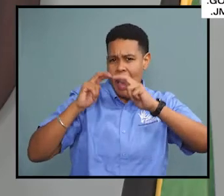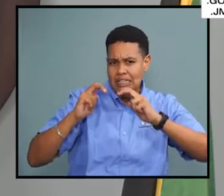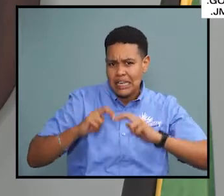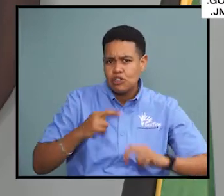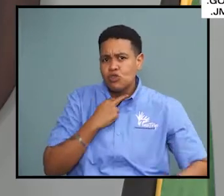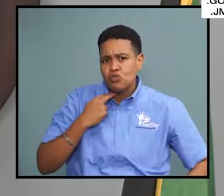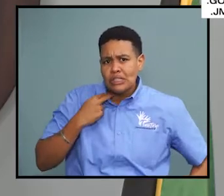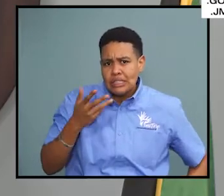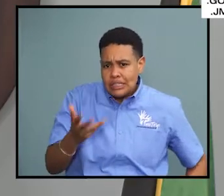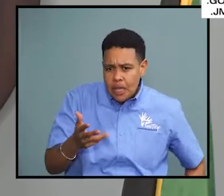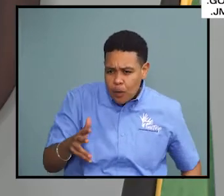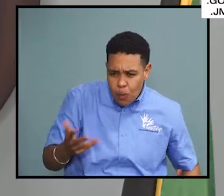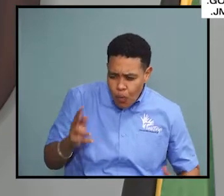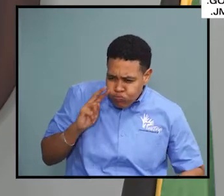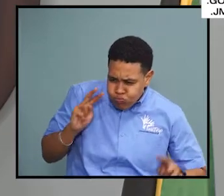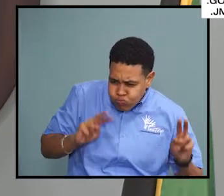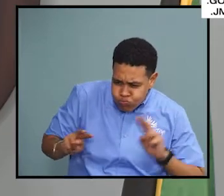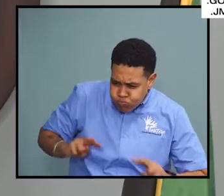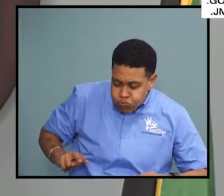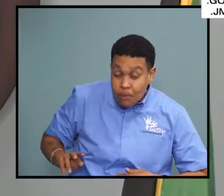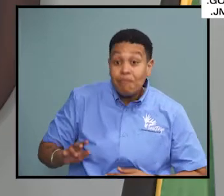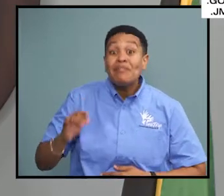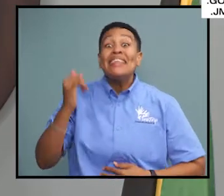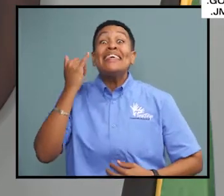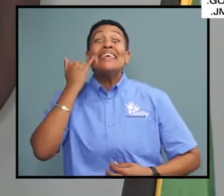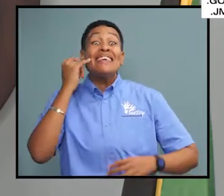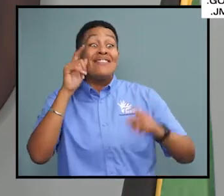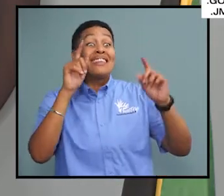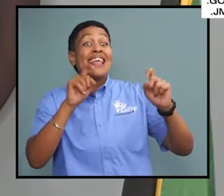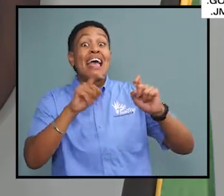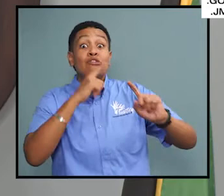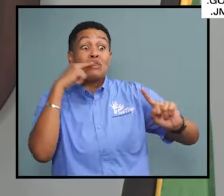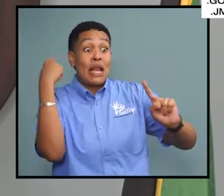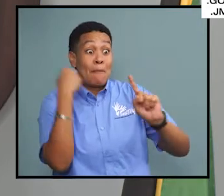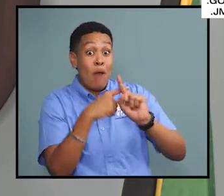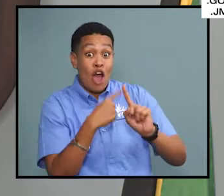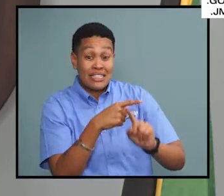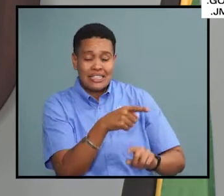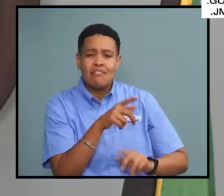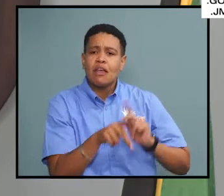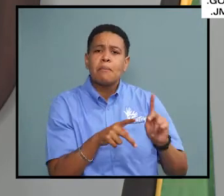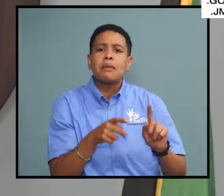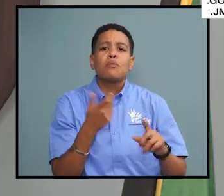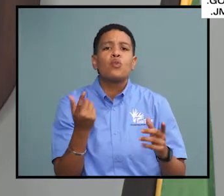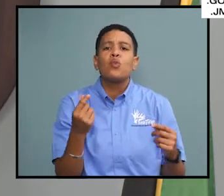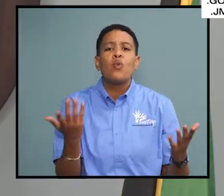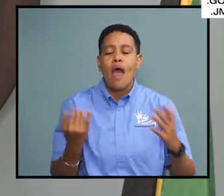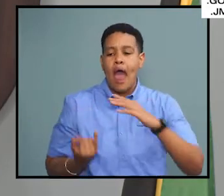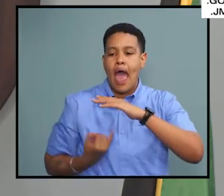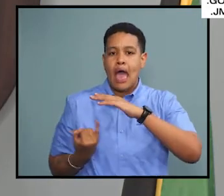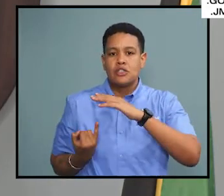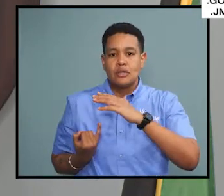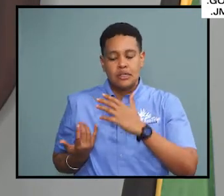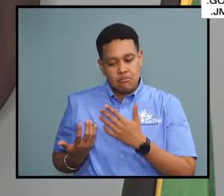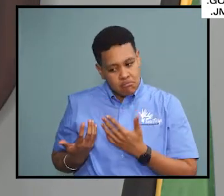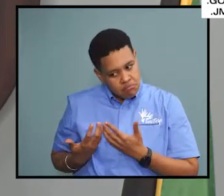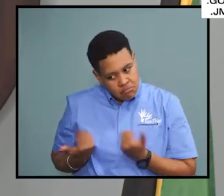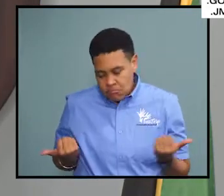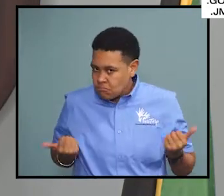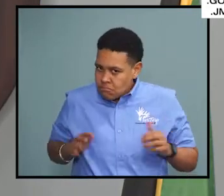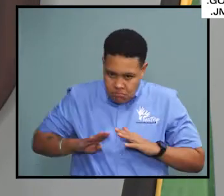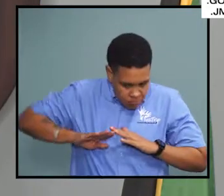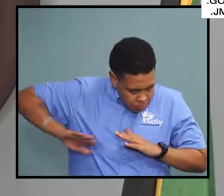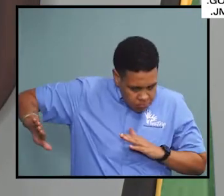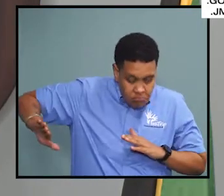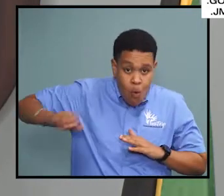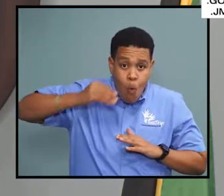risk. If the test is positive, however, persons will be isolated either at home or in